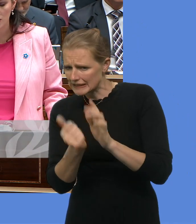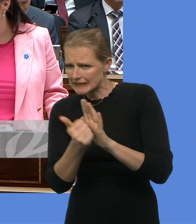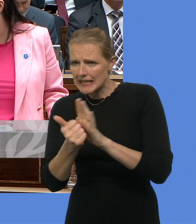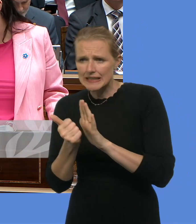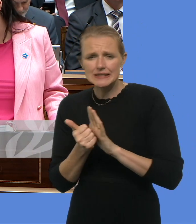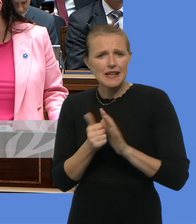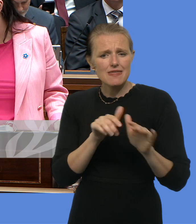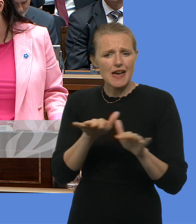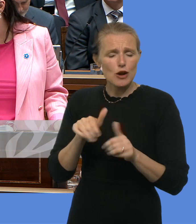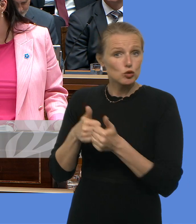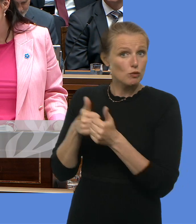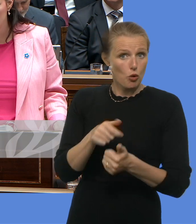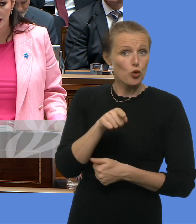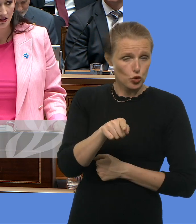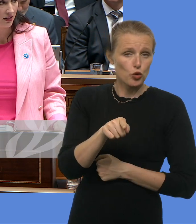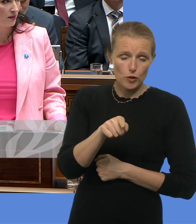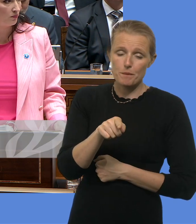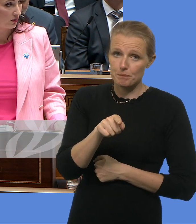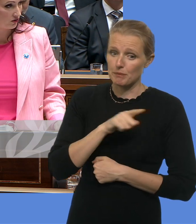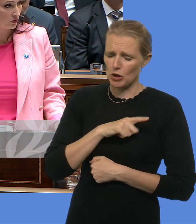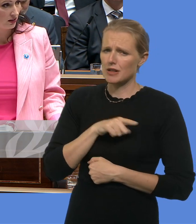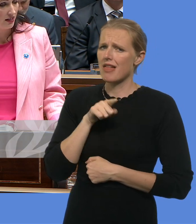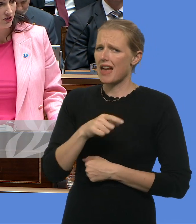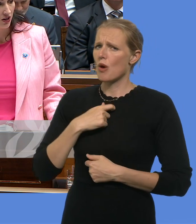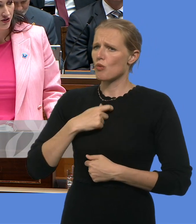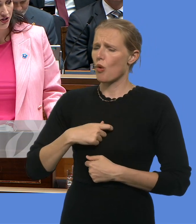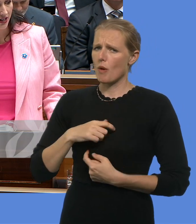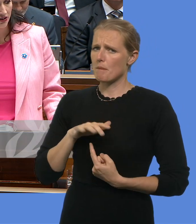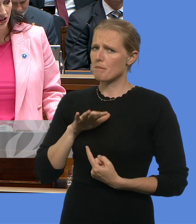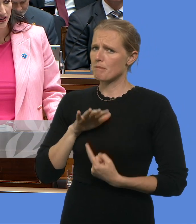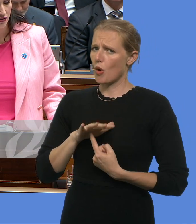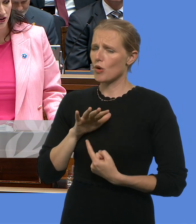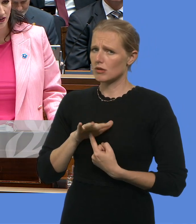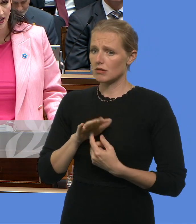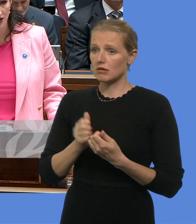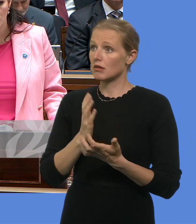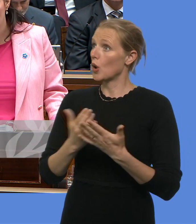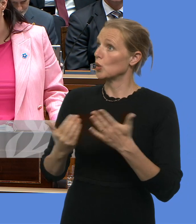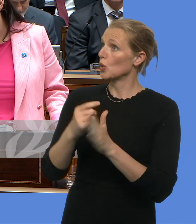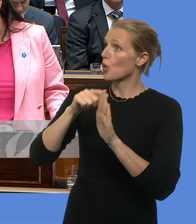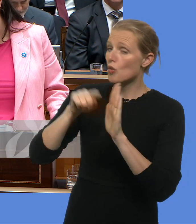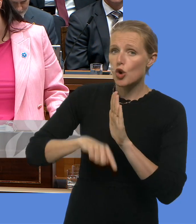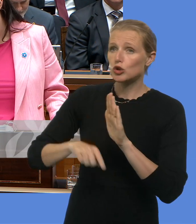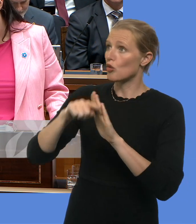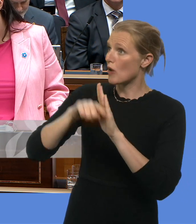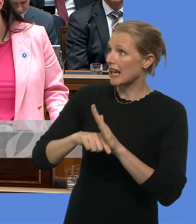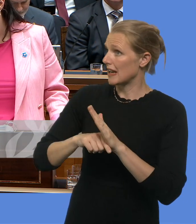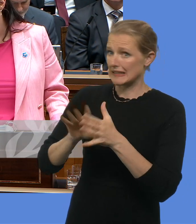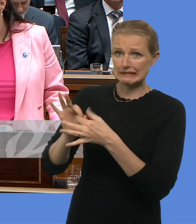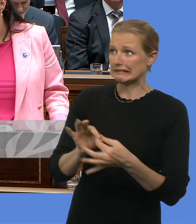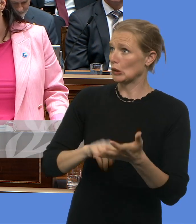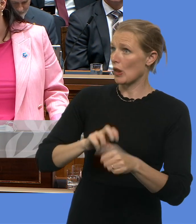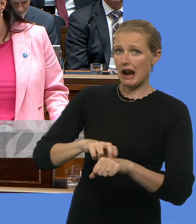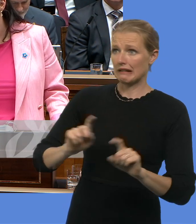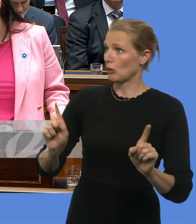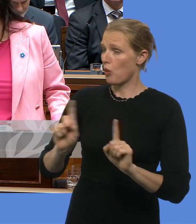in order to support you in the work, because this is an incredibly important role to understand how these rules and regulations will impact here in Northern Ireland. So I